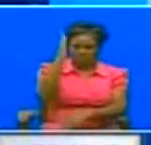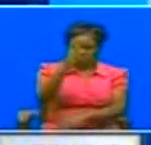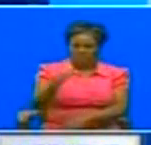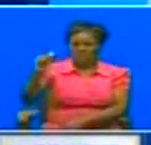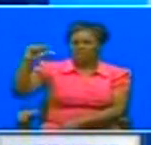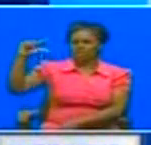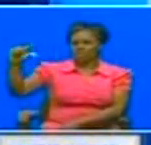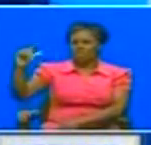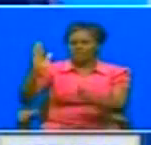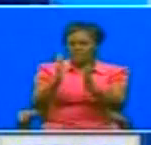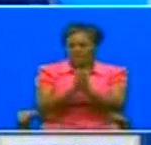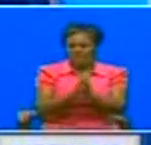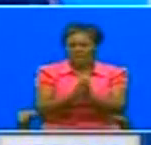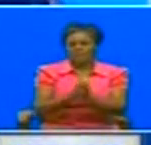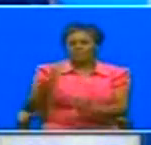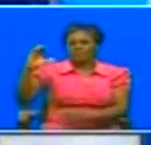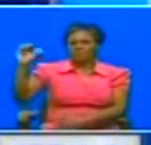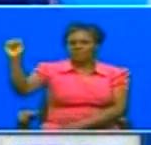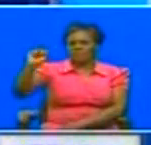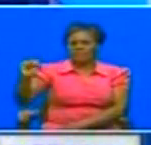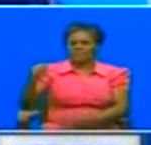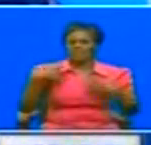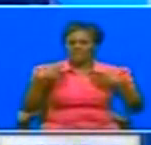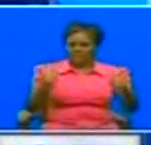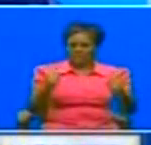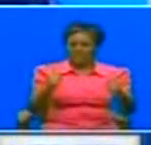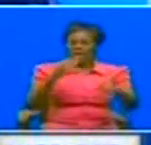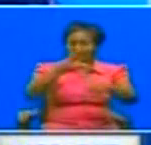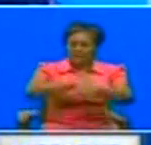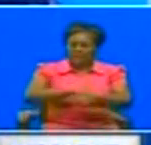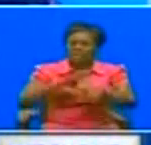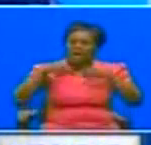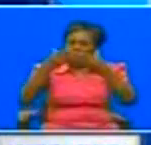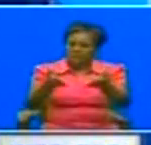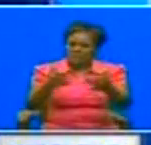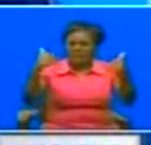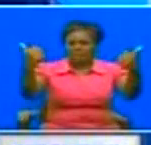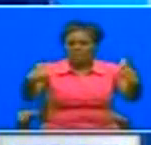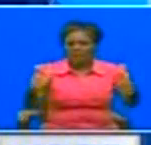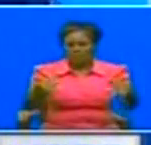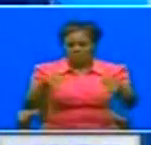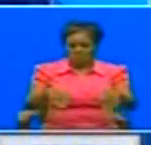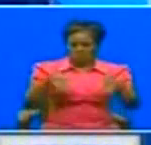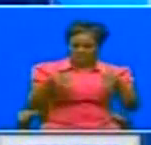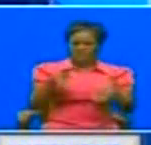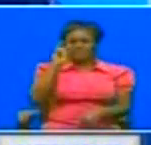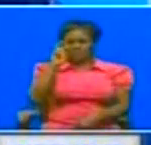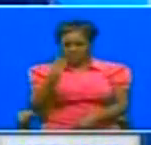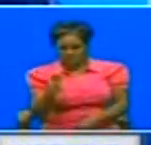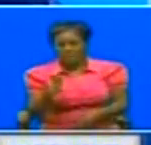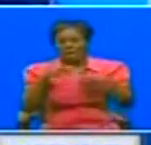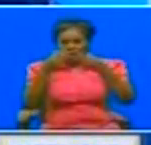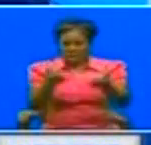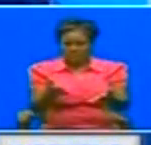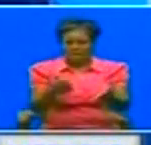Attorney General and to the Cabinet Secretary for Health. We're still yet to get a response to that. We're waiting to see whether there will be a